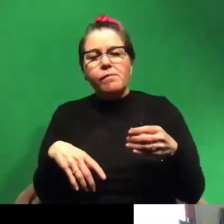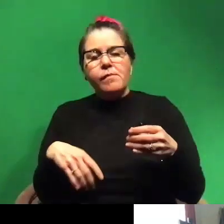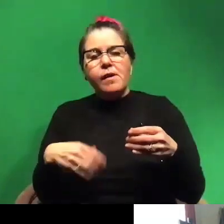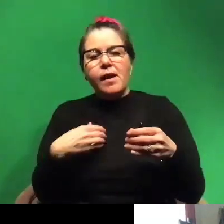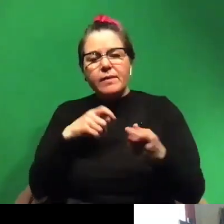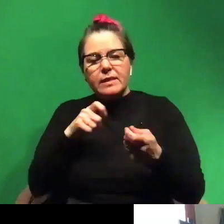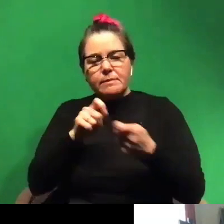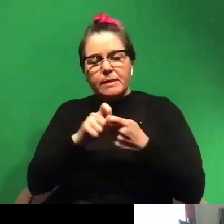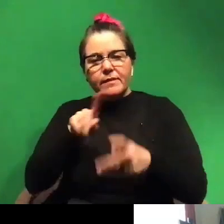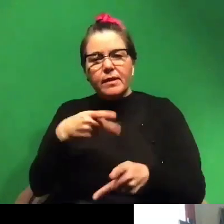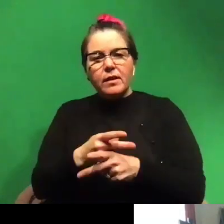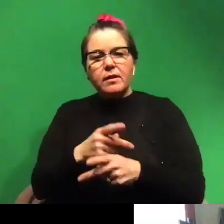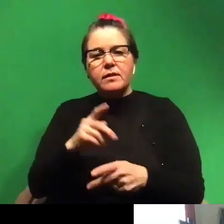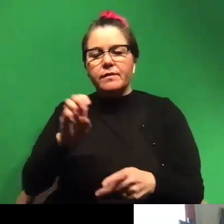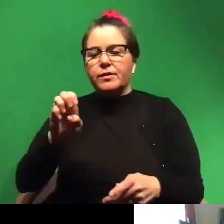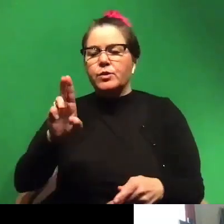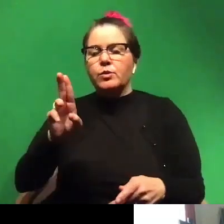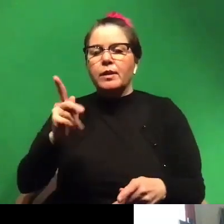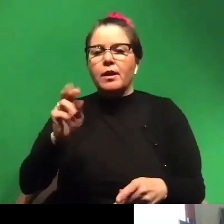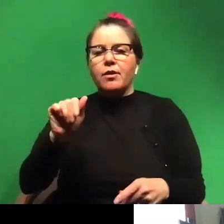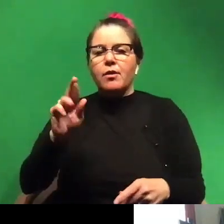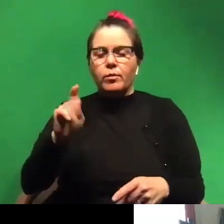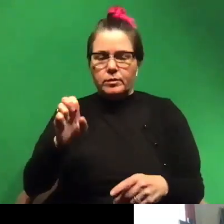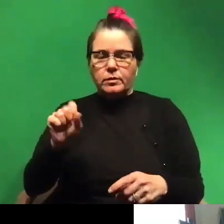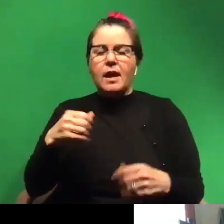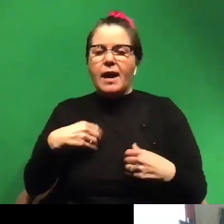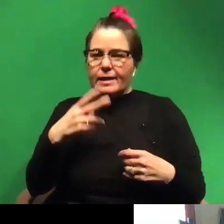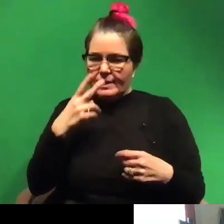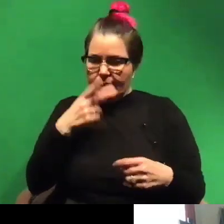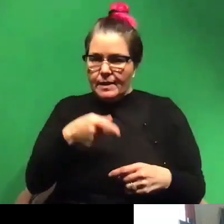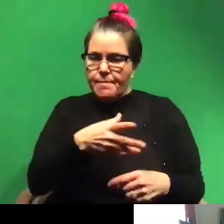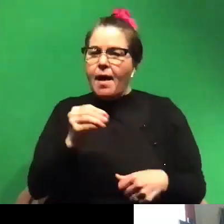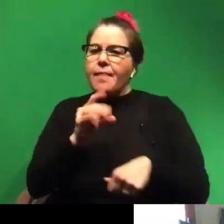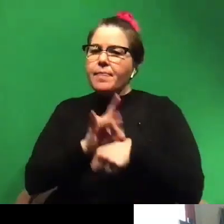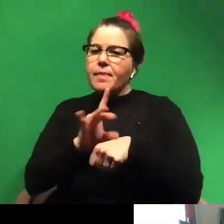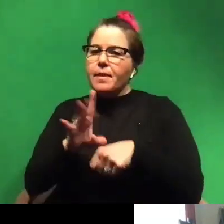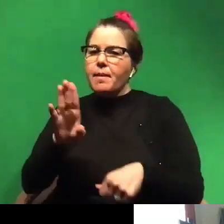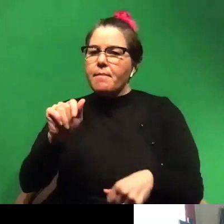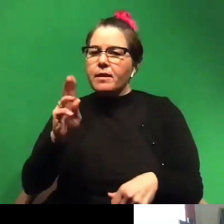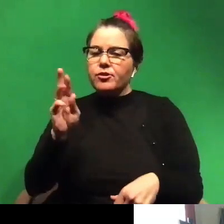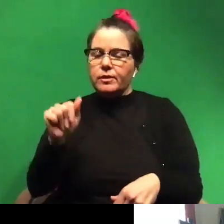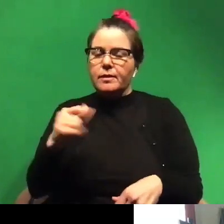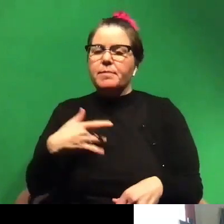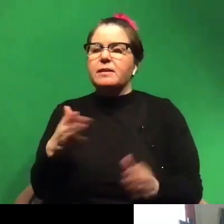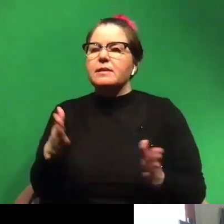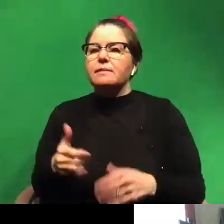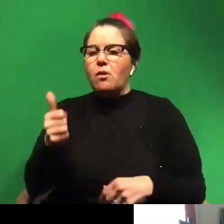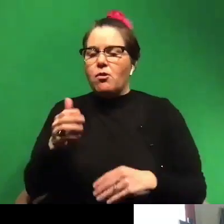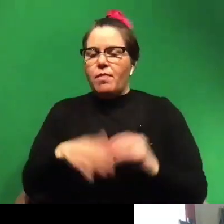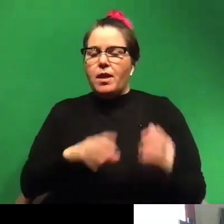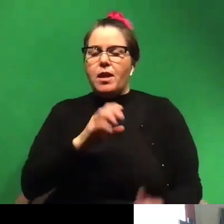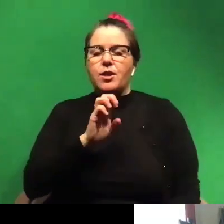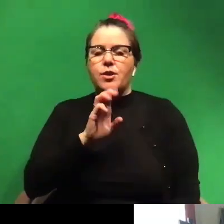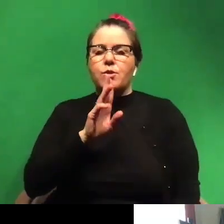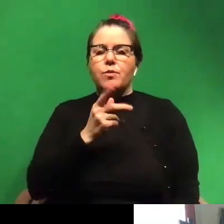of eukaryotes, and I can see the eukaryotes and the bacteria. So bacteria tend to be smaller than eukaryotes. Eukaryotes